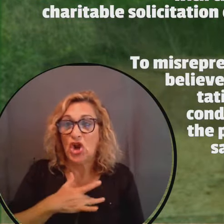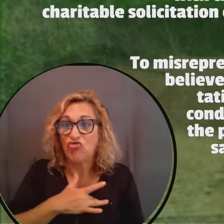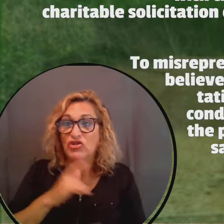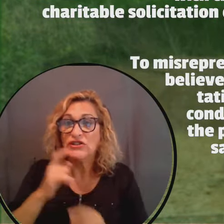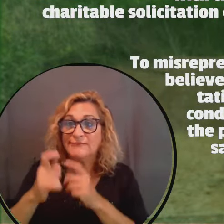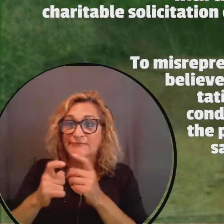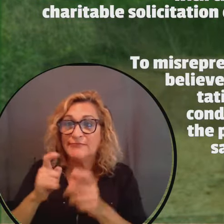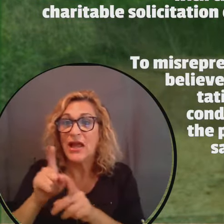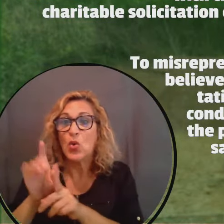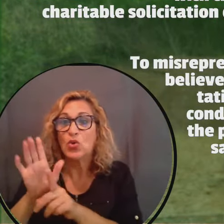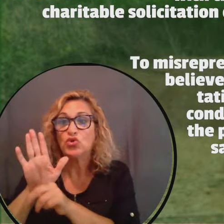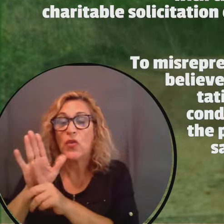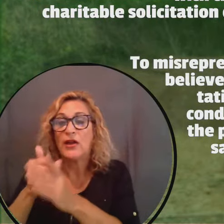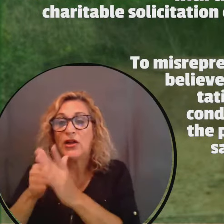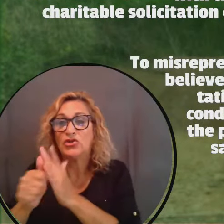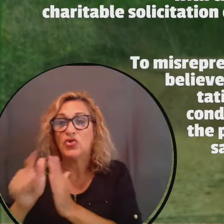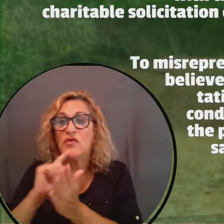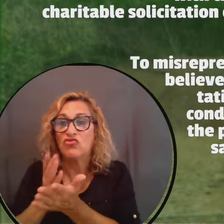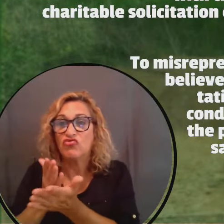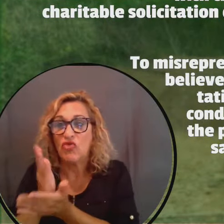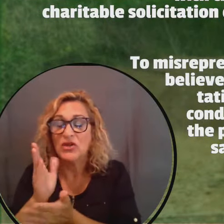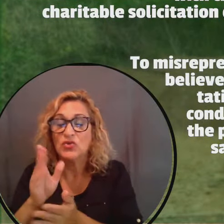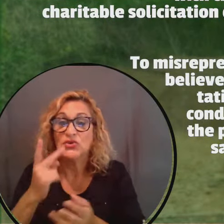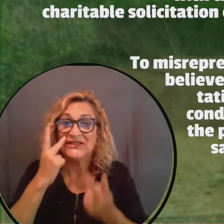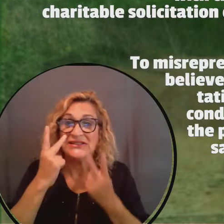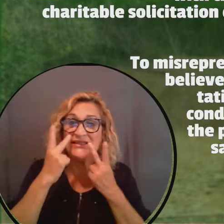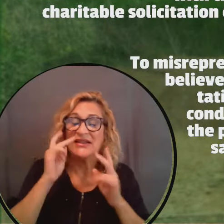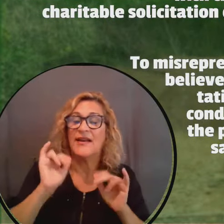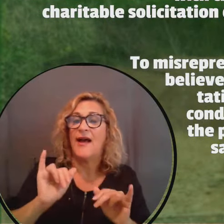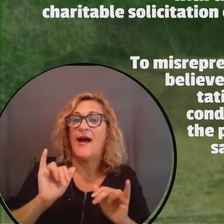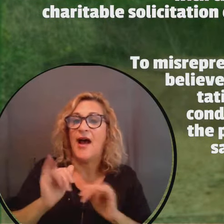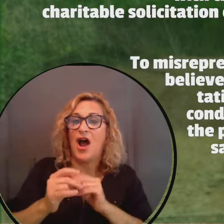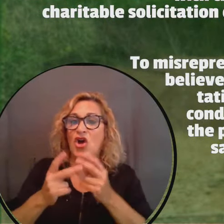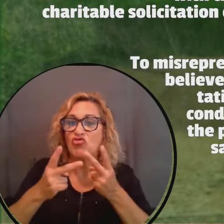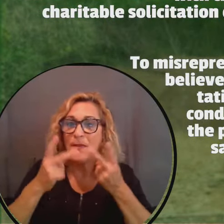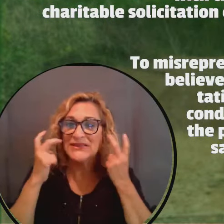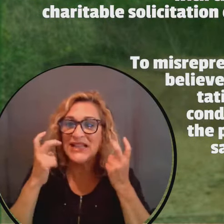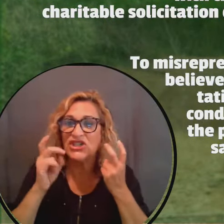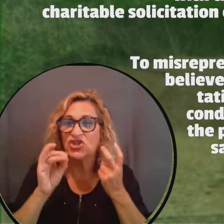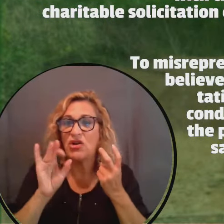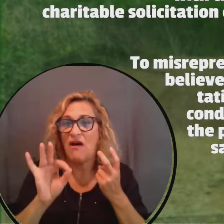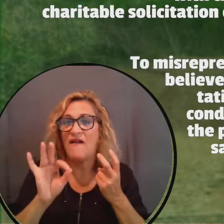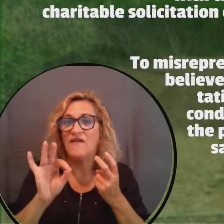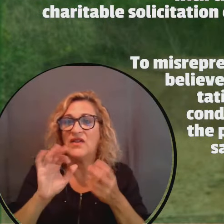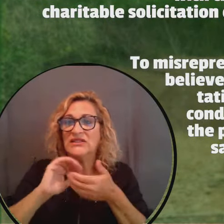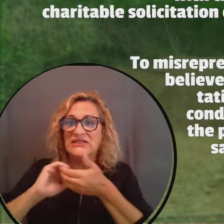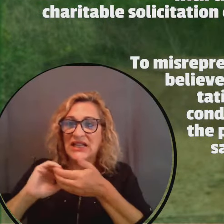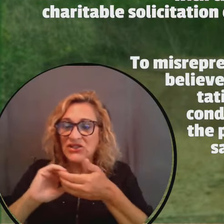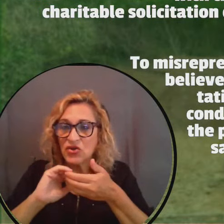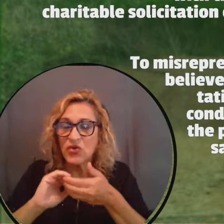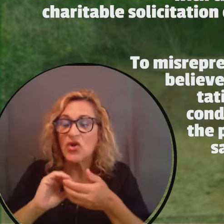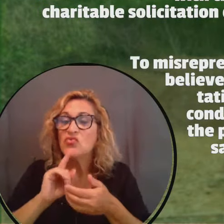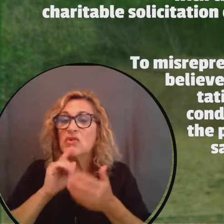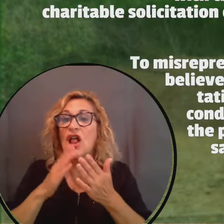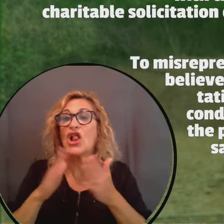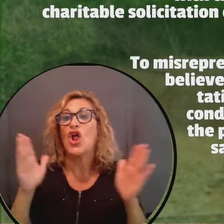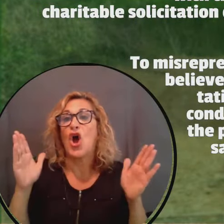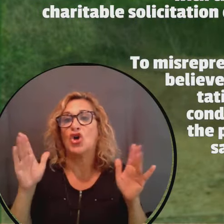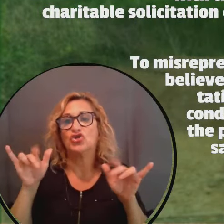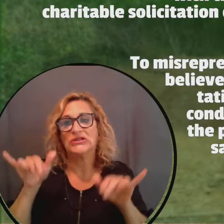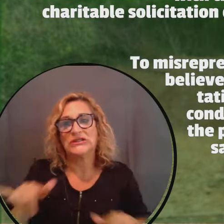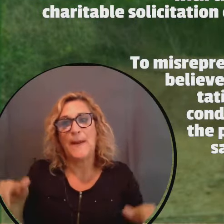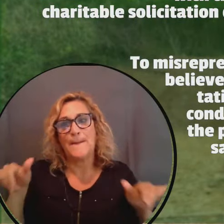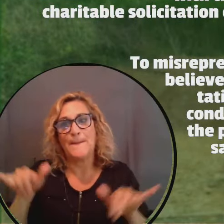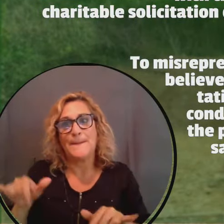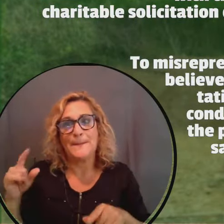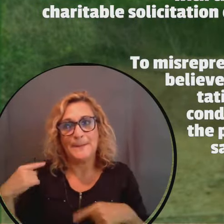of mutual aid, the criminalization of solidarity, as part of a larger trend, in which